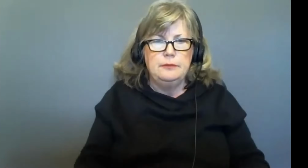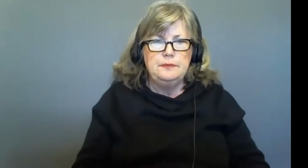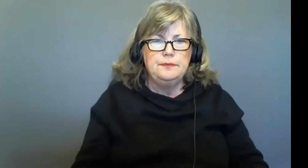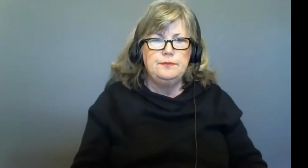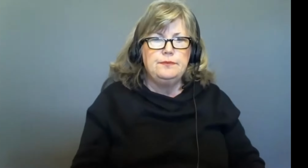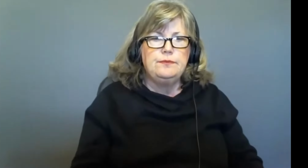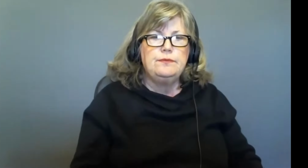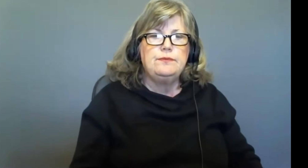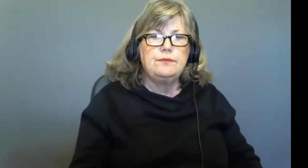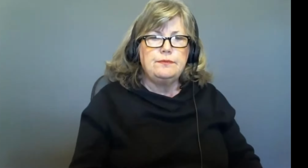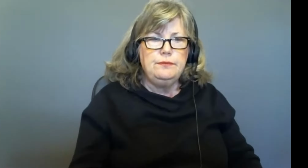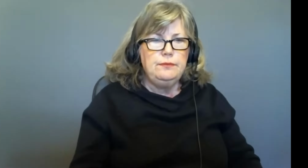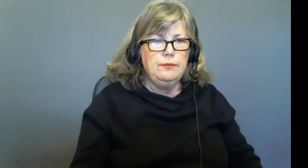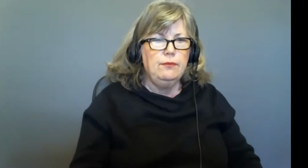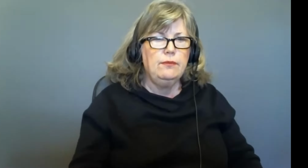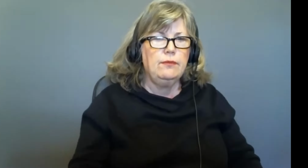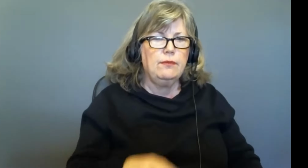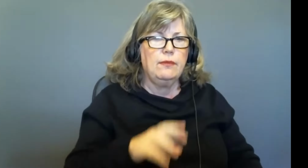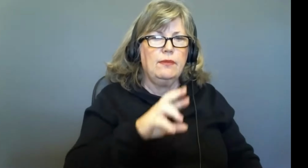Rayan? Sorry, Benedict.